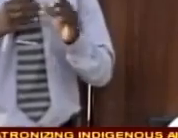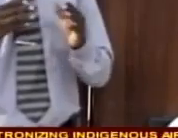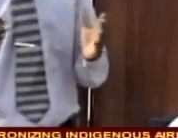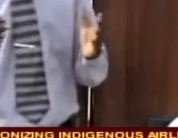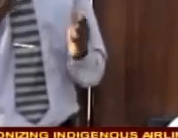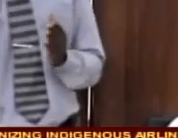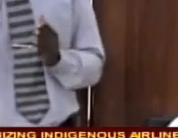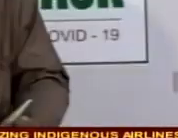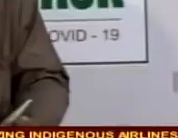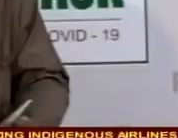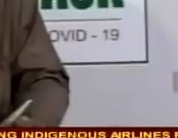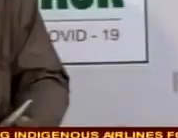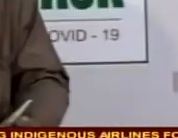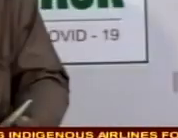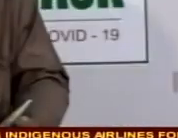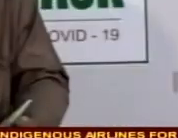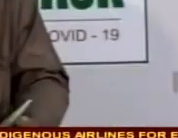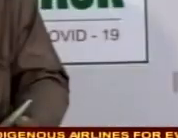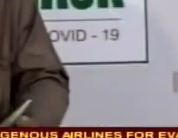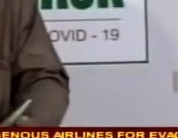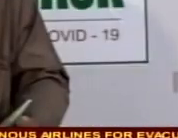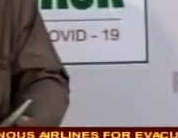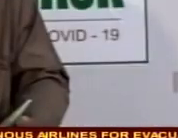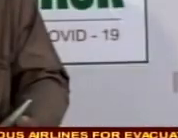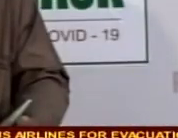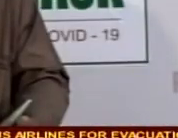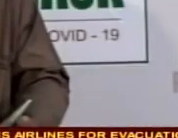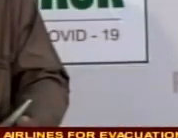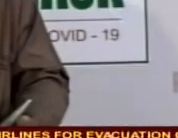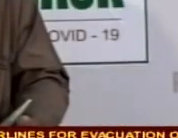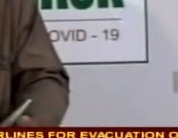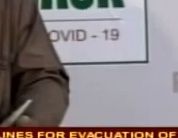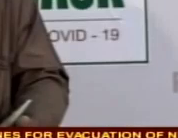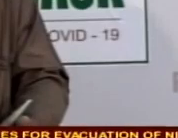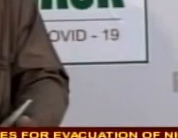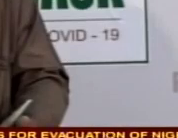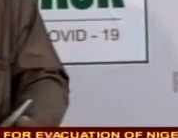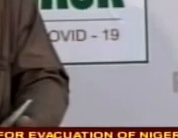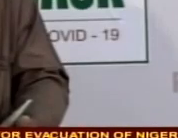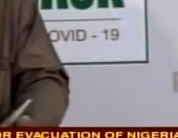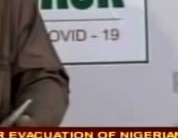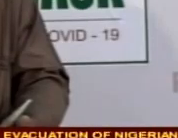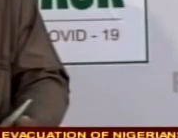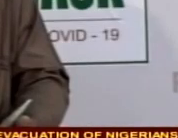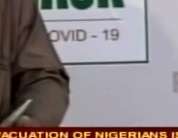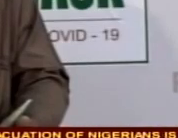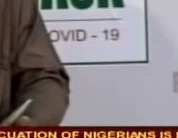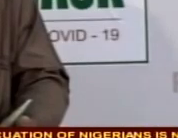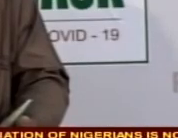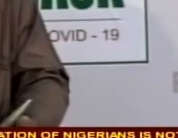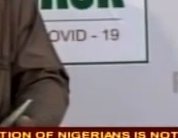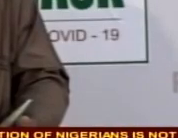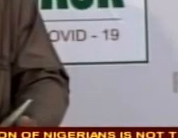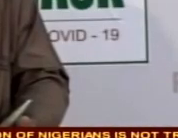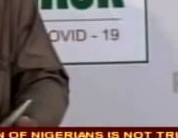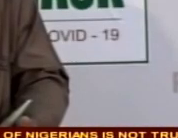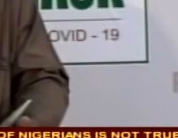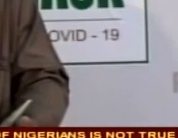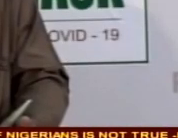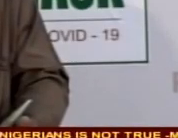so low? And finally, what proportion of the deaths in Kano in the last 2